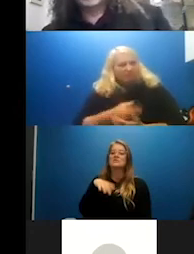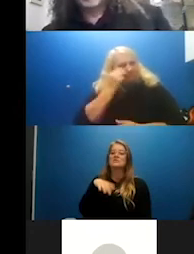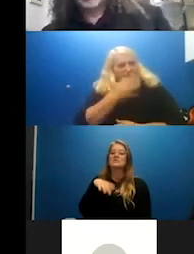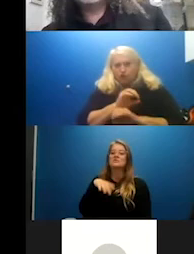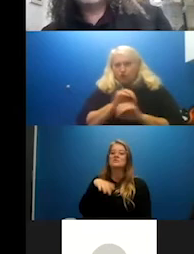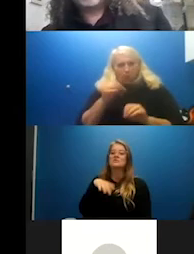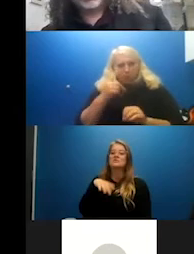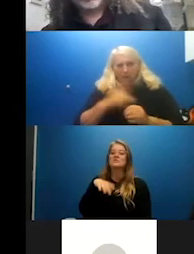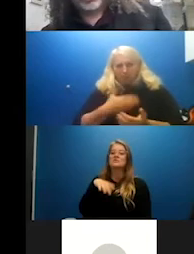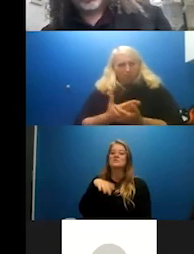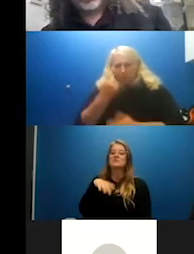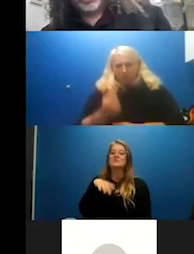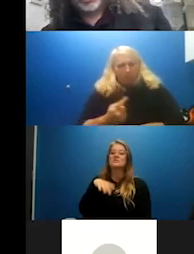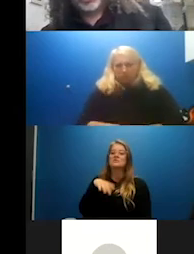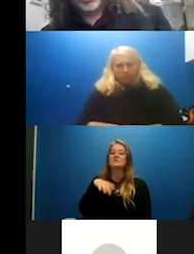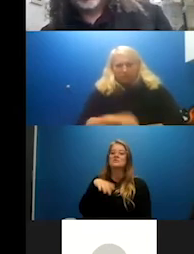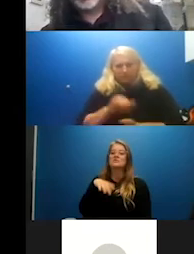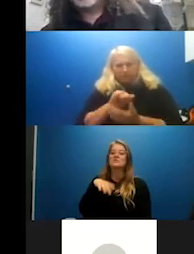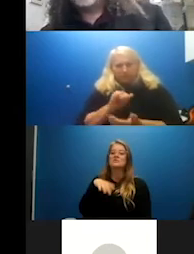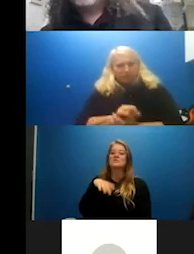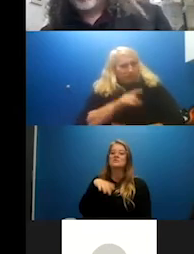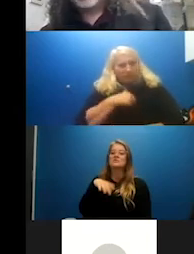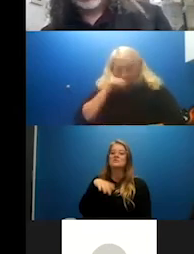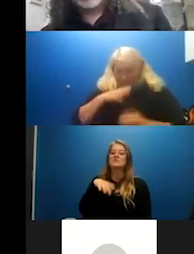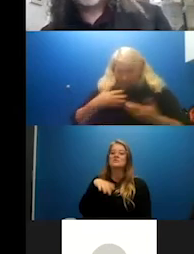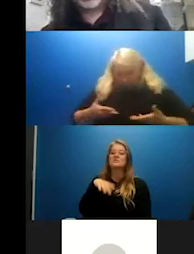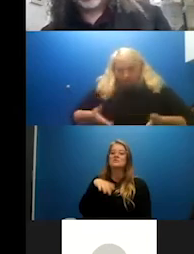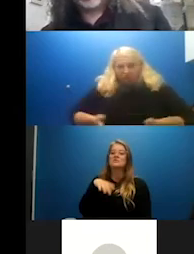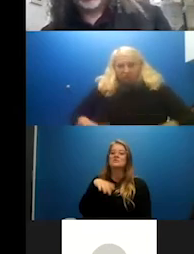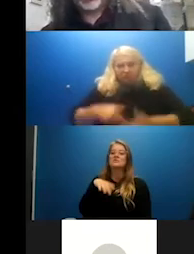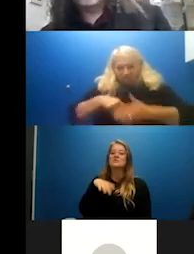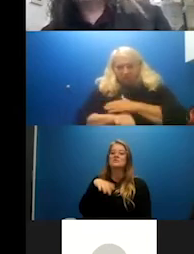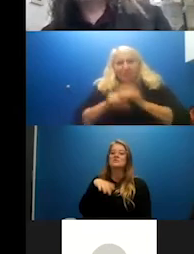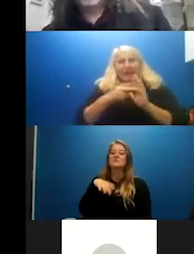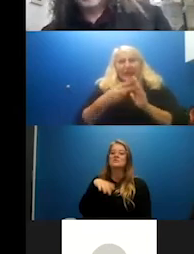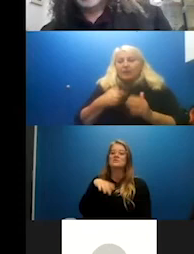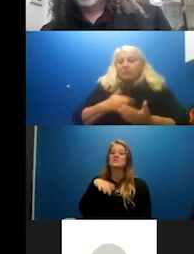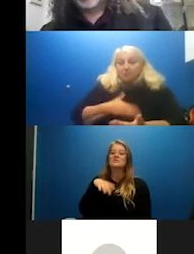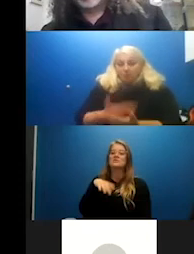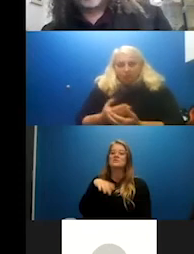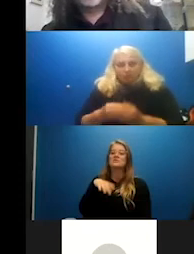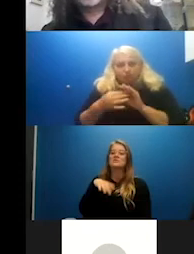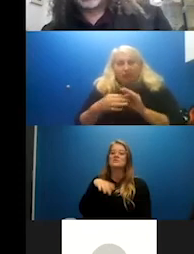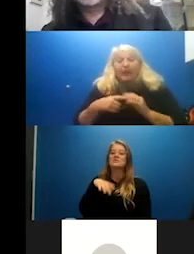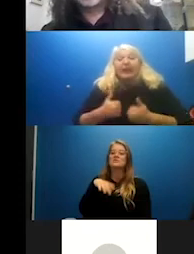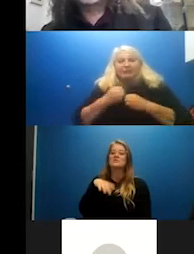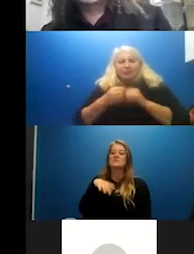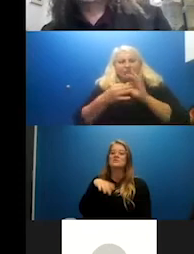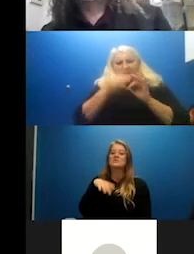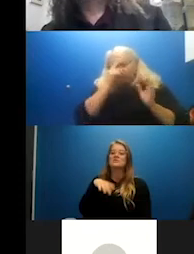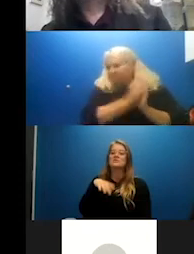It is impossible. That means we're born into relationship. and we live in relationship for our entire